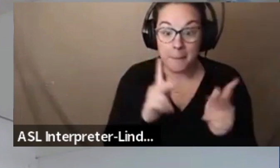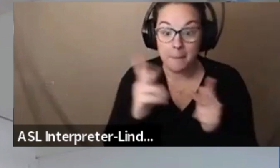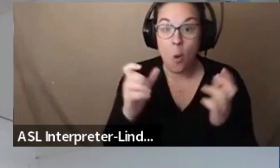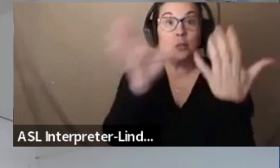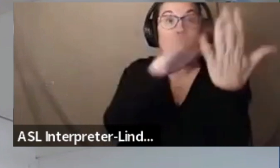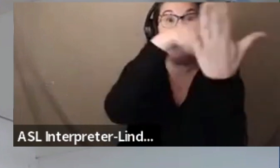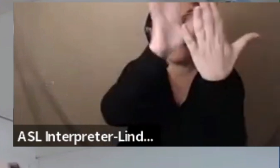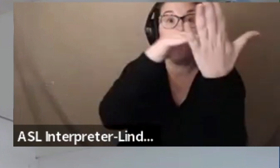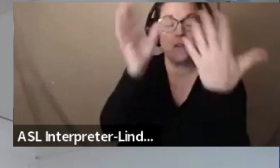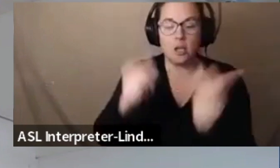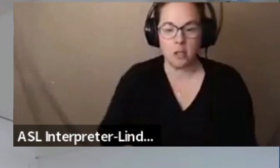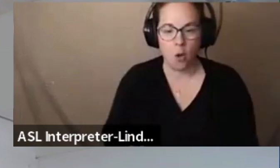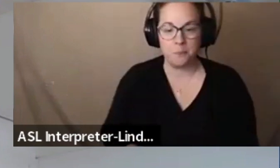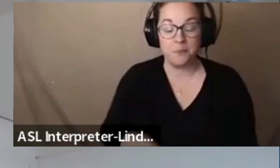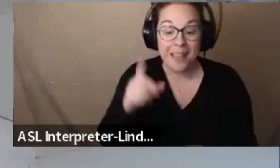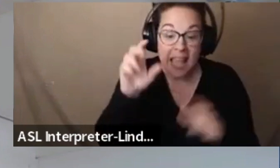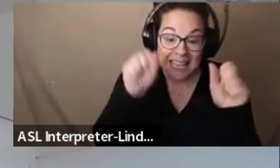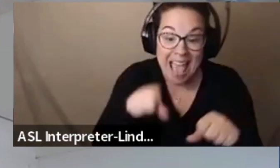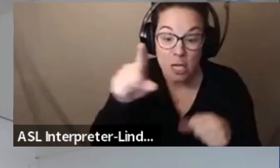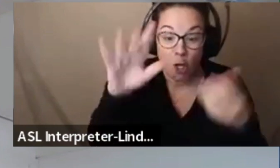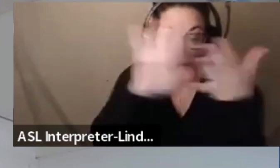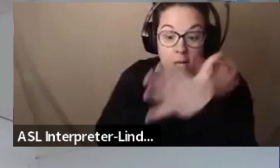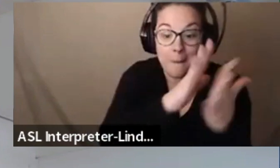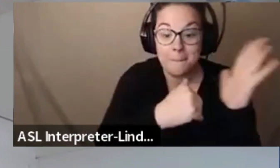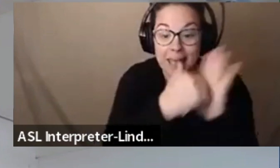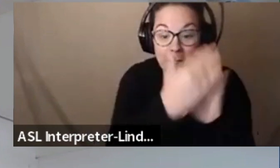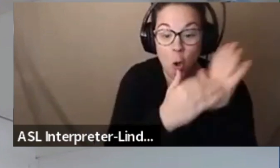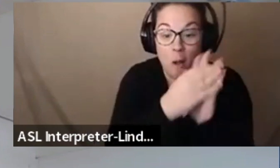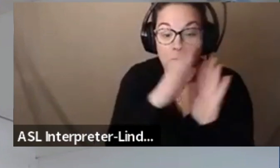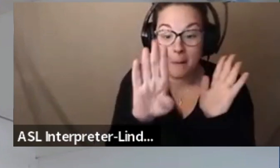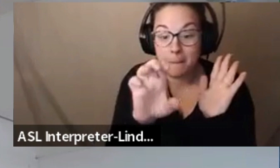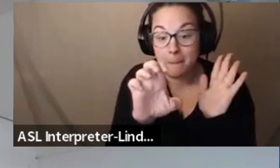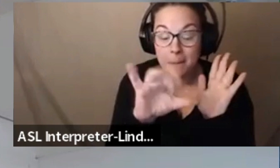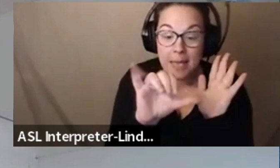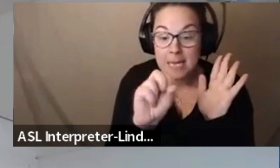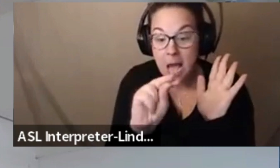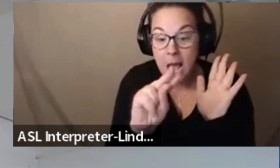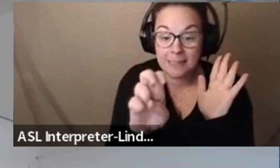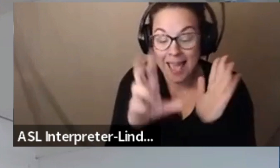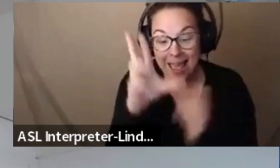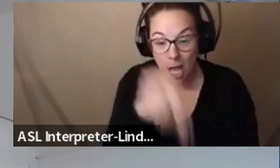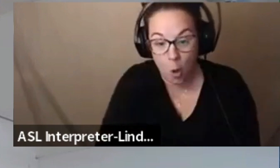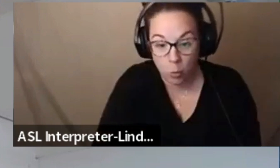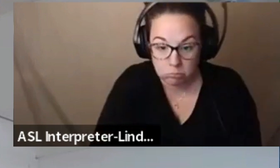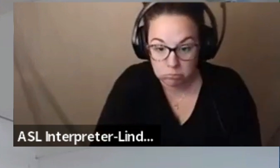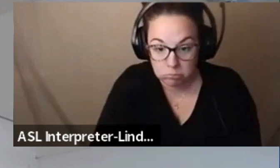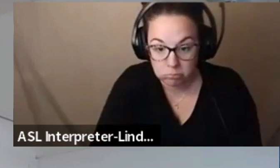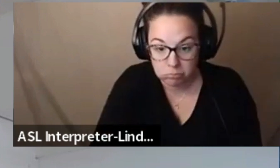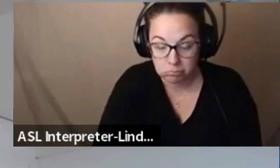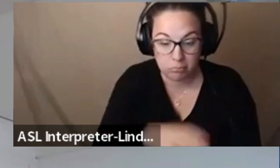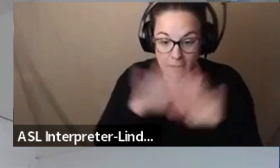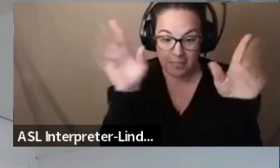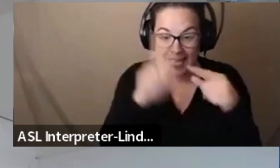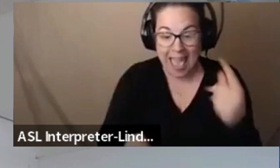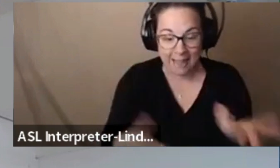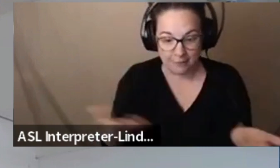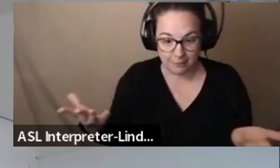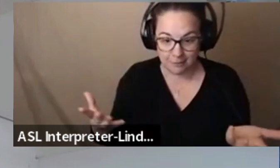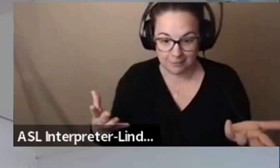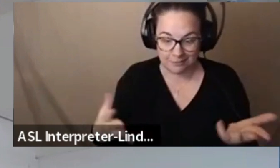over Beyonce. You can't paint over you can't paint over John's songs. They're just too good,